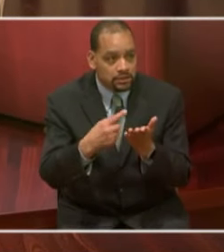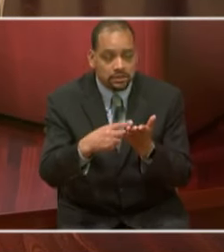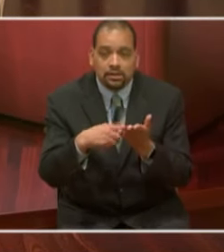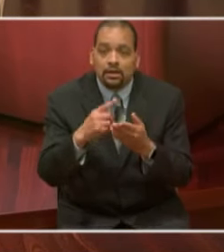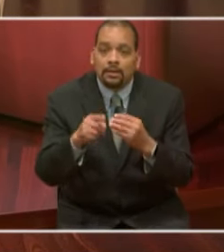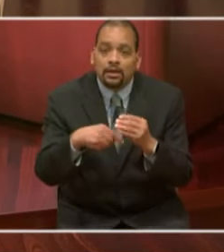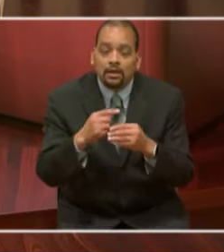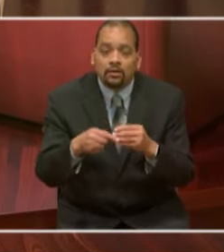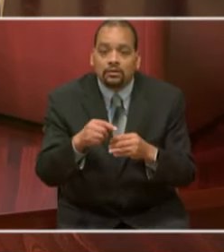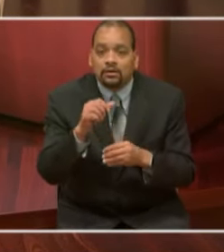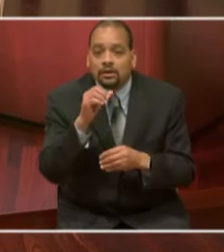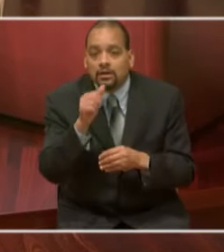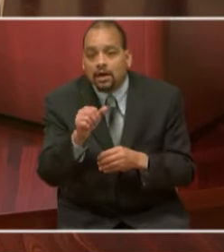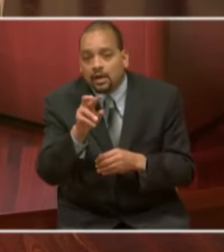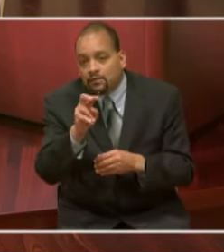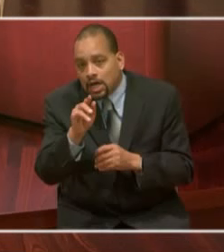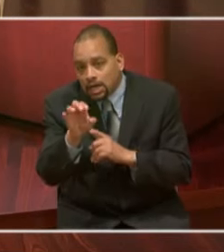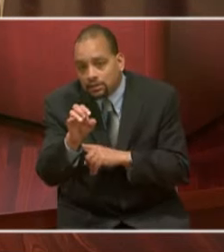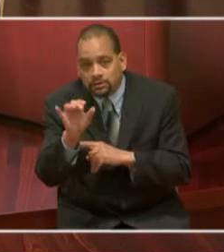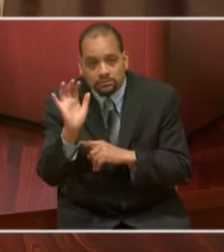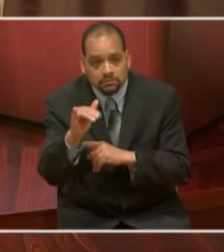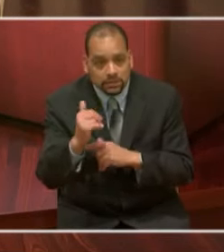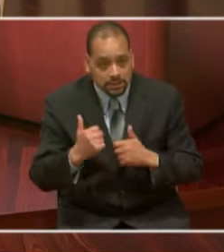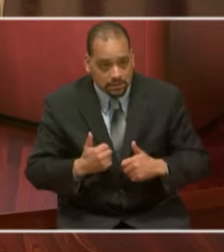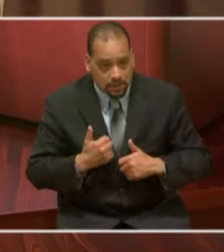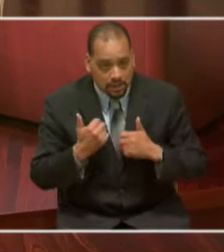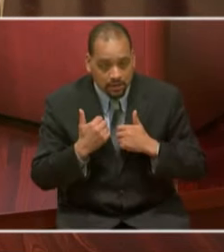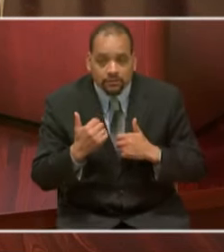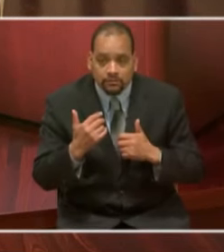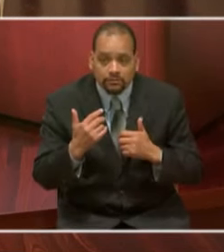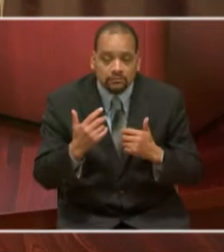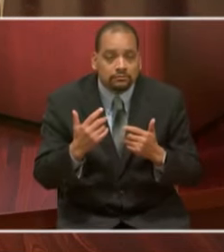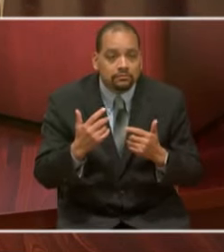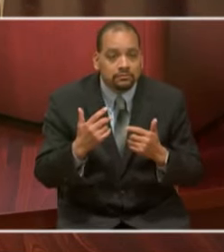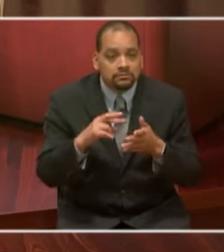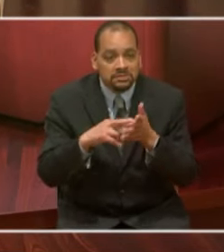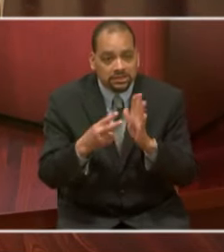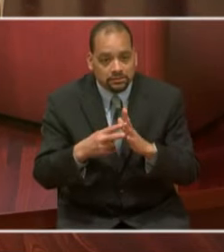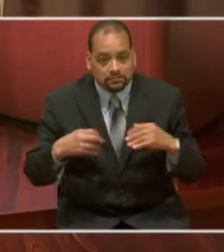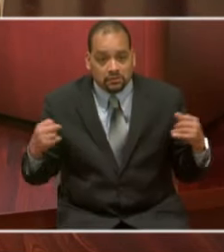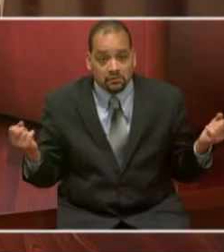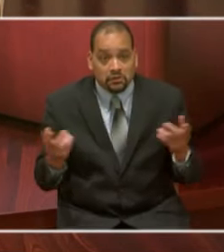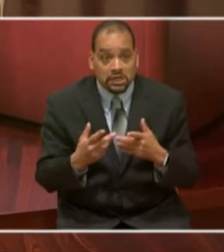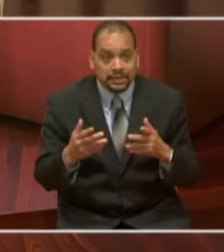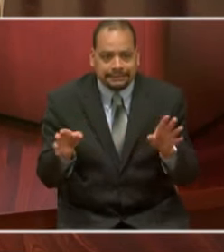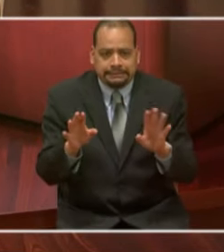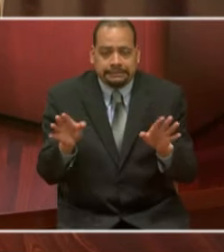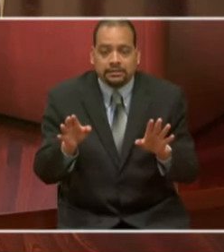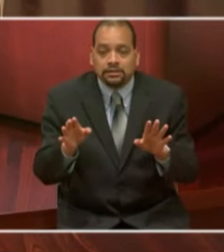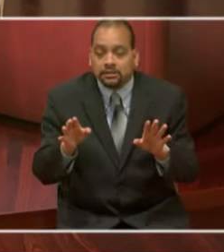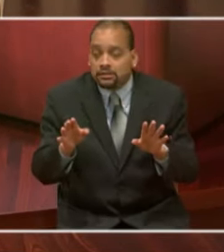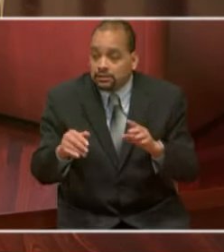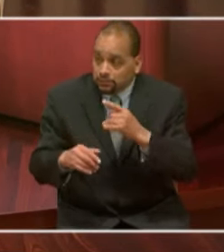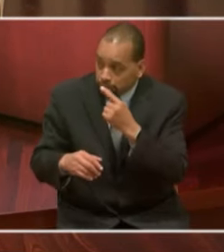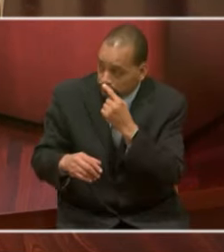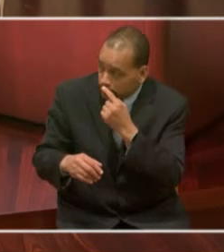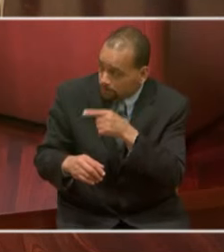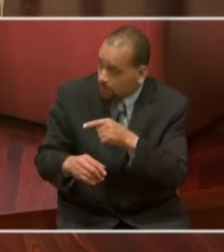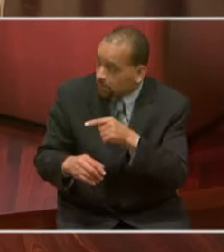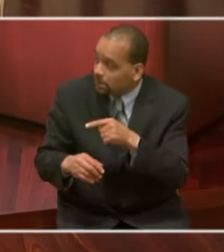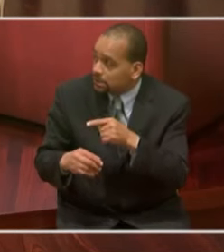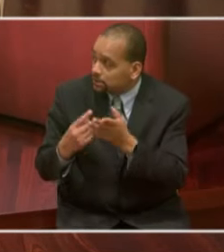94? Was it 94? Was it? I don't know. We weren't together then. No. That's right, we